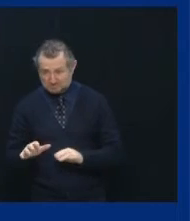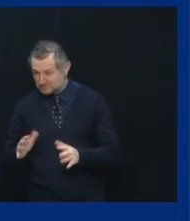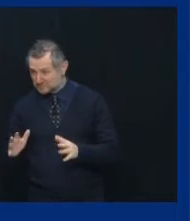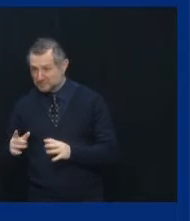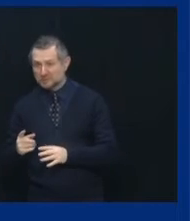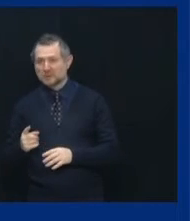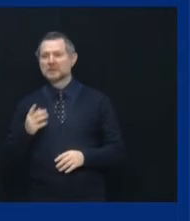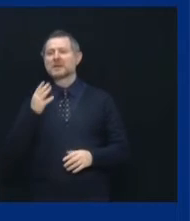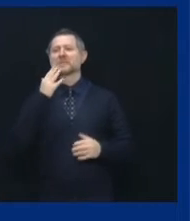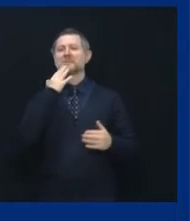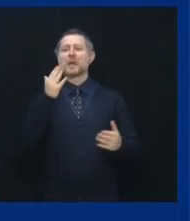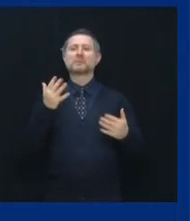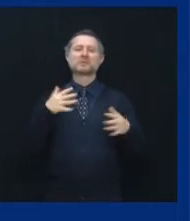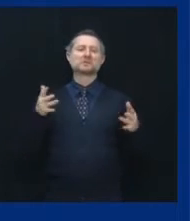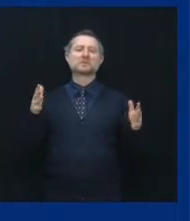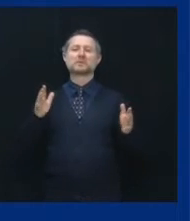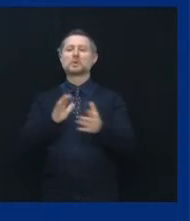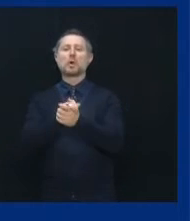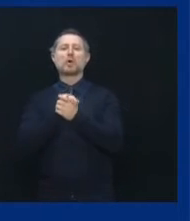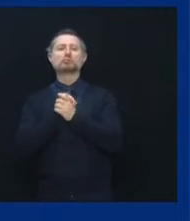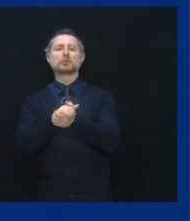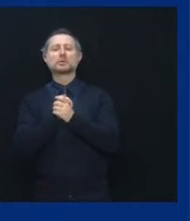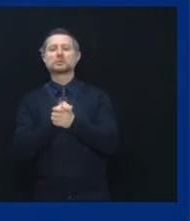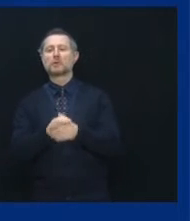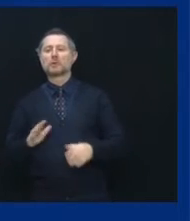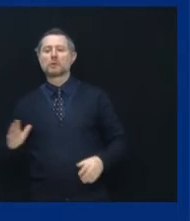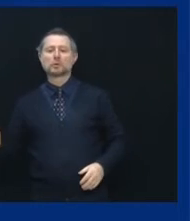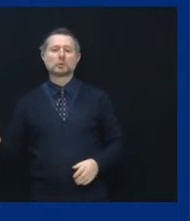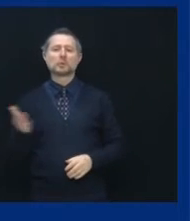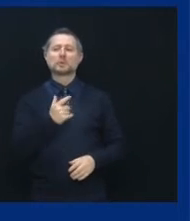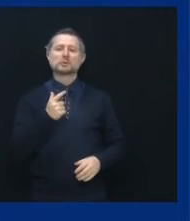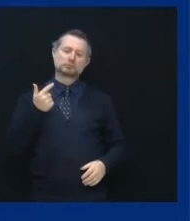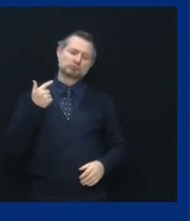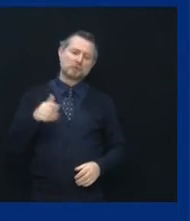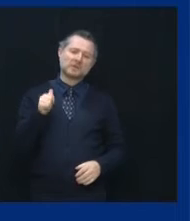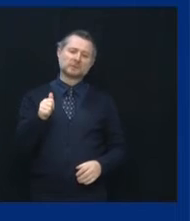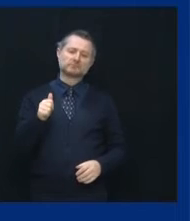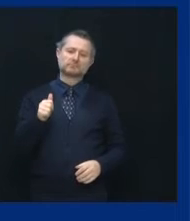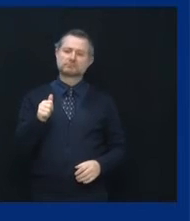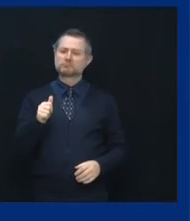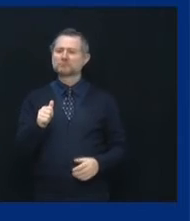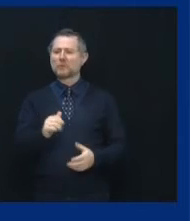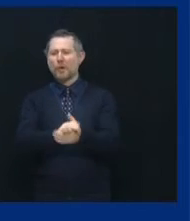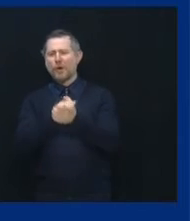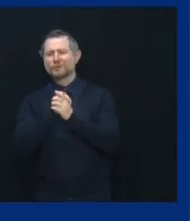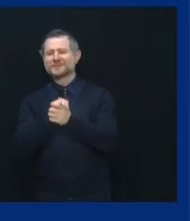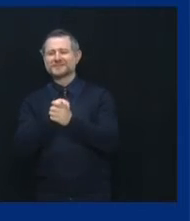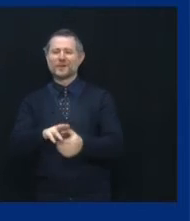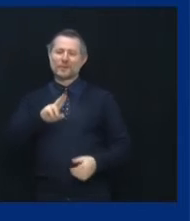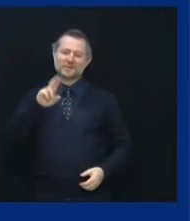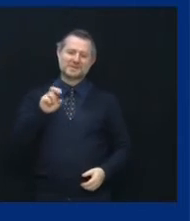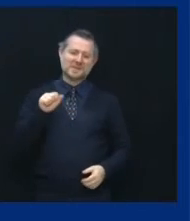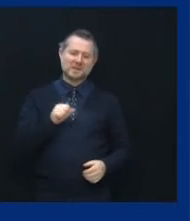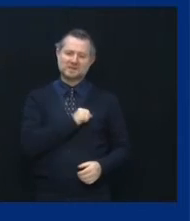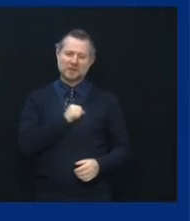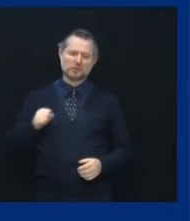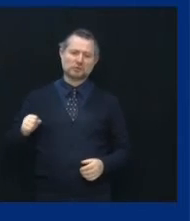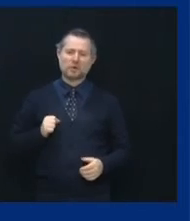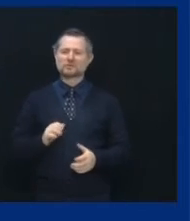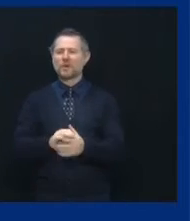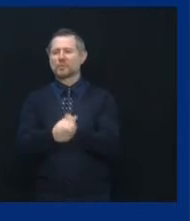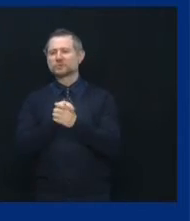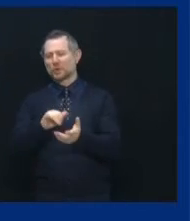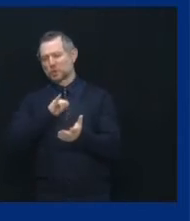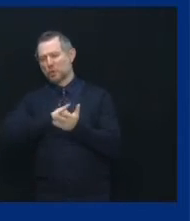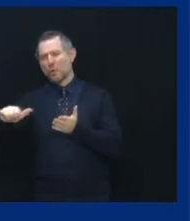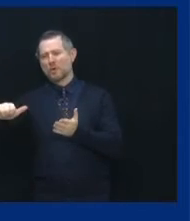Thank you. Congratulations, Georgia. Congratulations to the U.S. Senate. Congratulations to the state of New York.